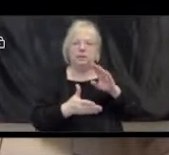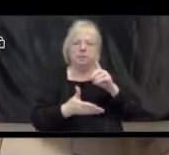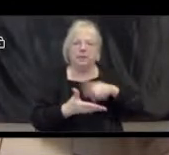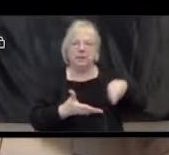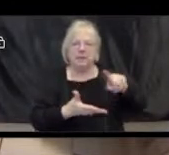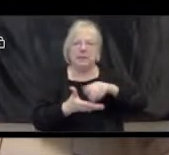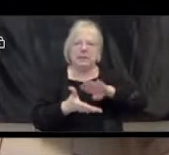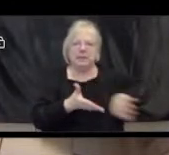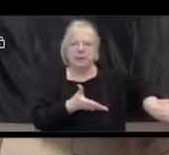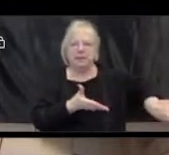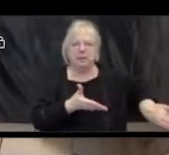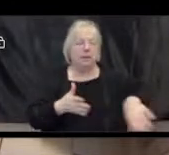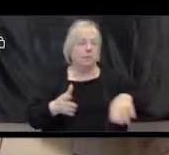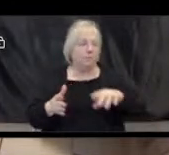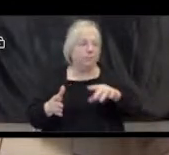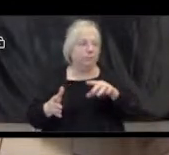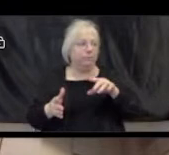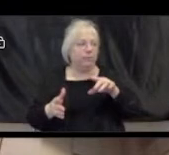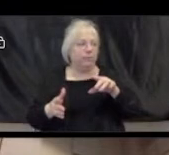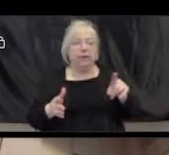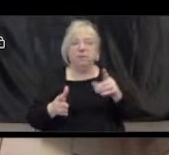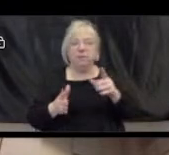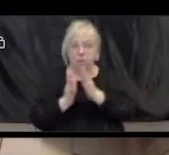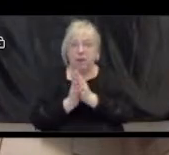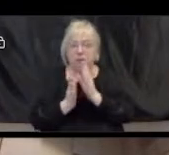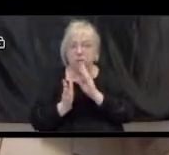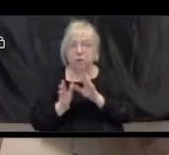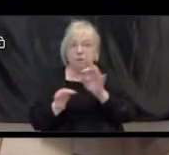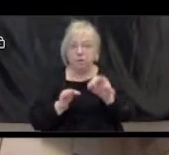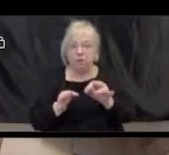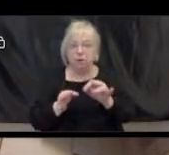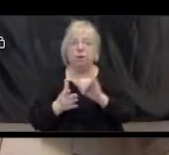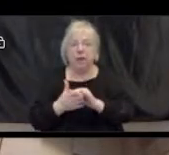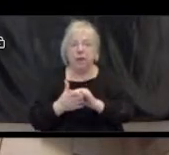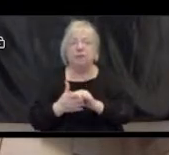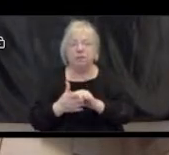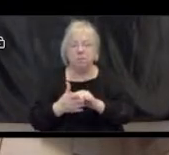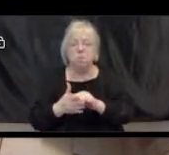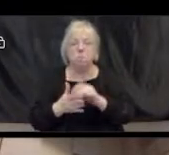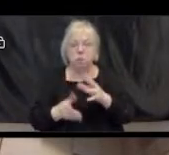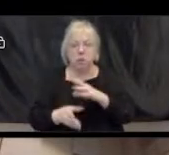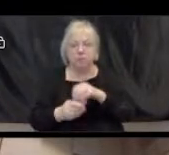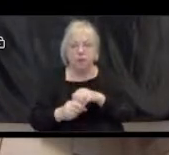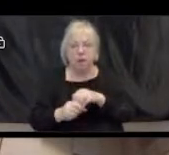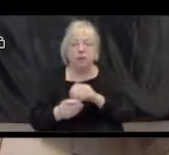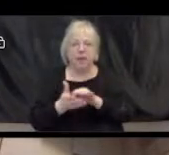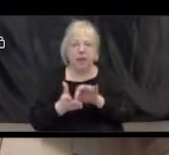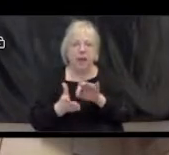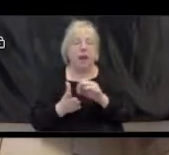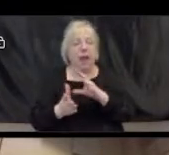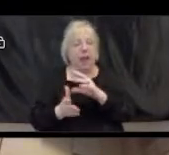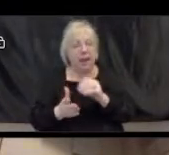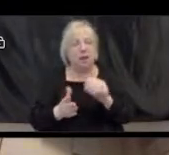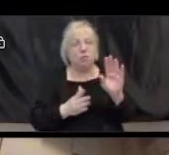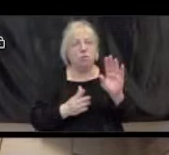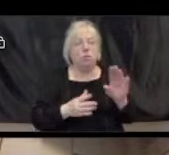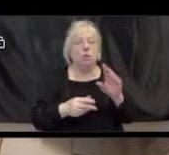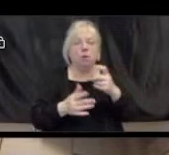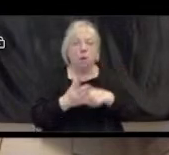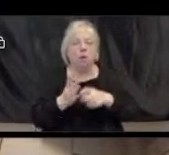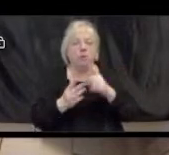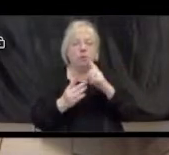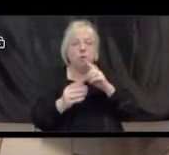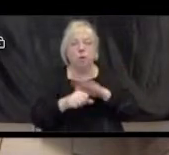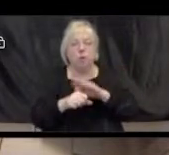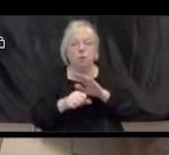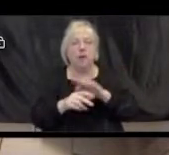If you request deferral, that goes against that count, and it will be your responsibility to re-notify everybody on the deferred date.